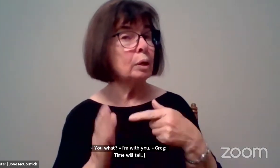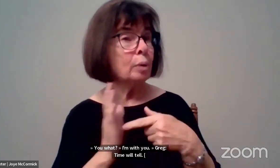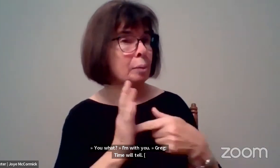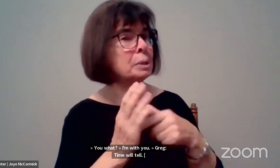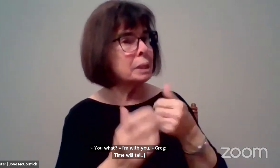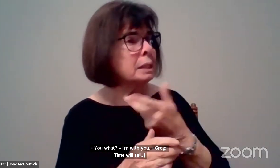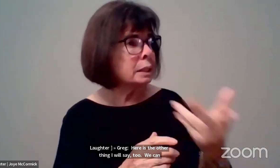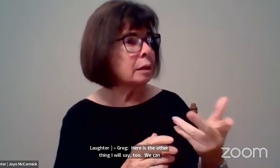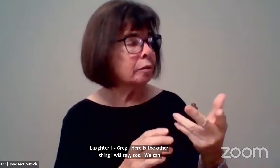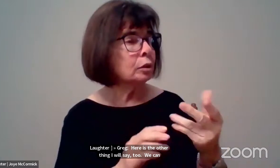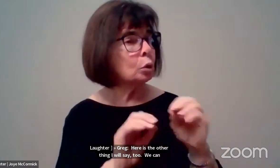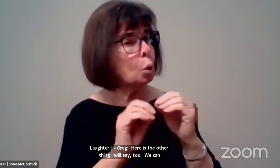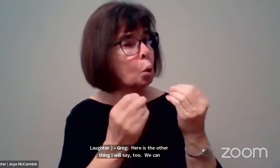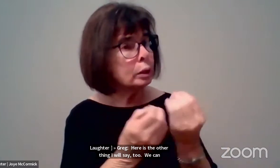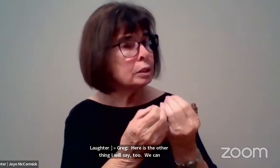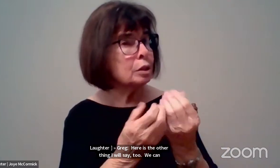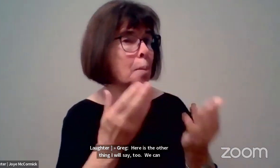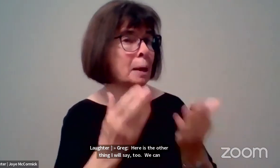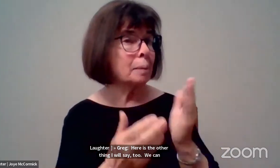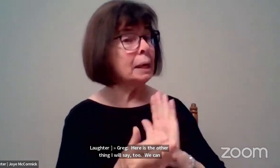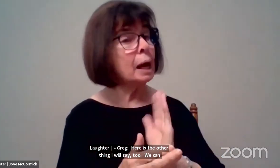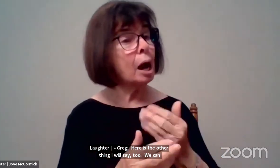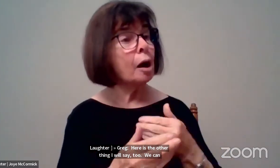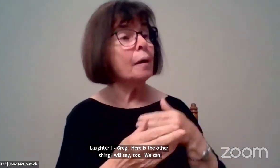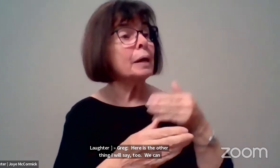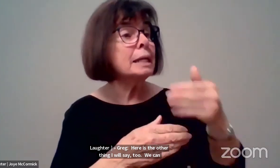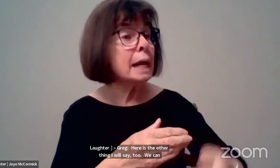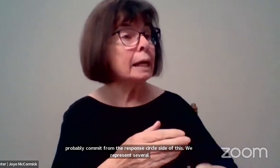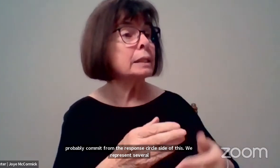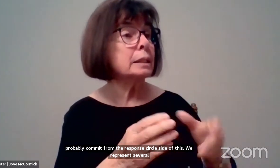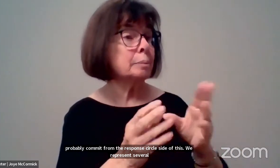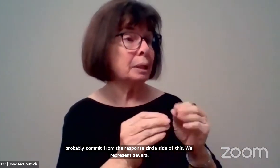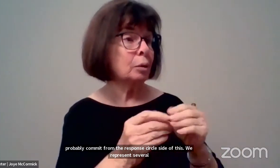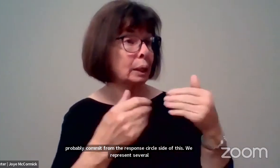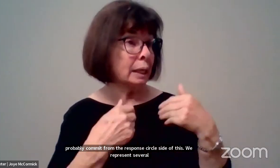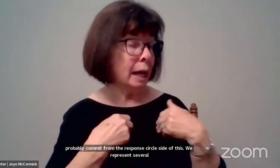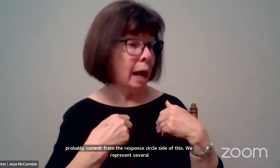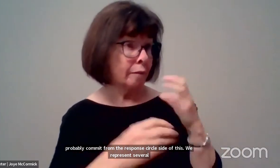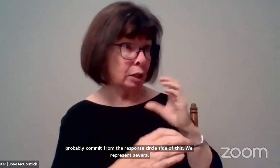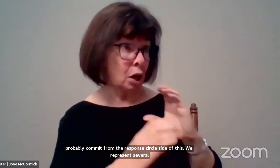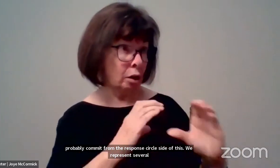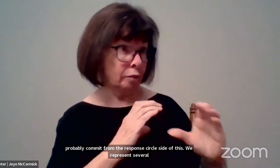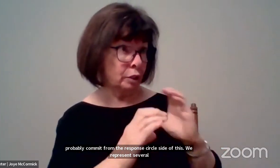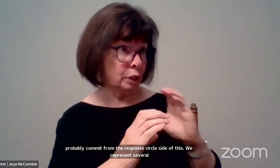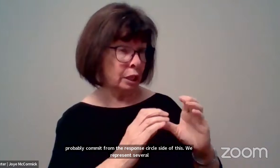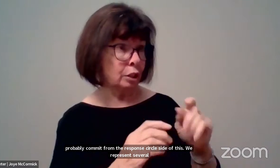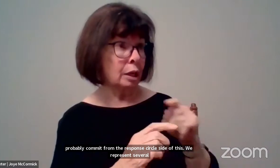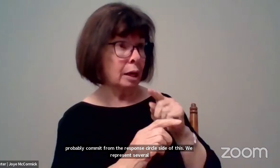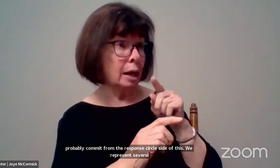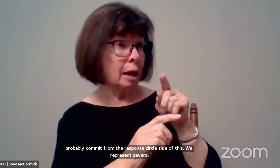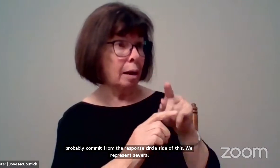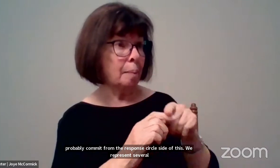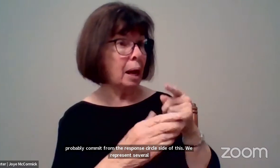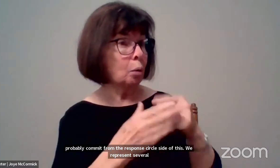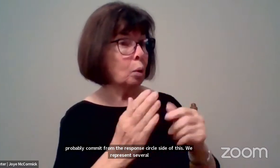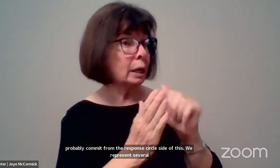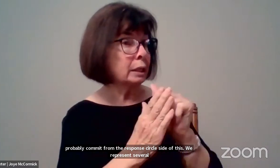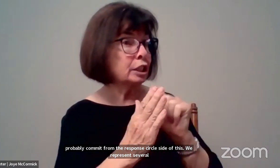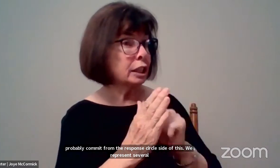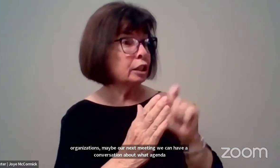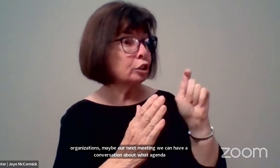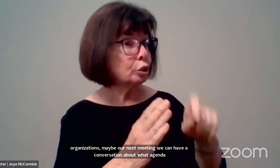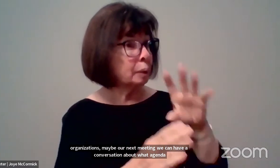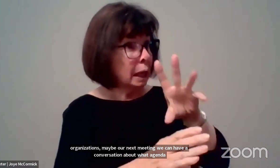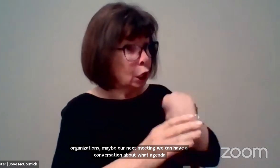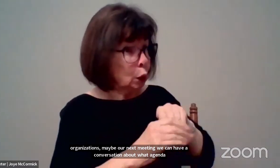and maybe at our next meeting we can also have a conversation about what agenda items need to be included in,